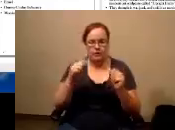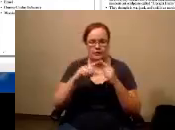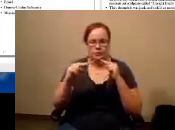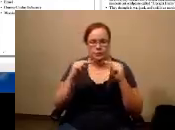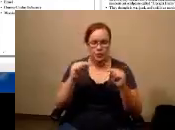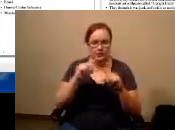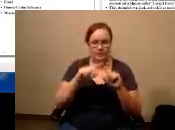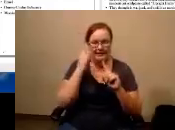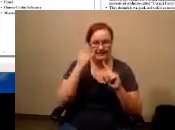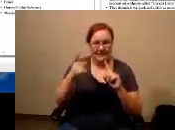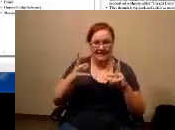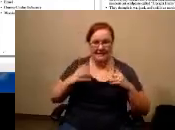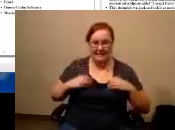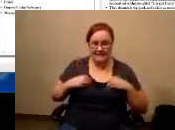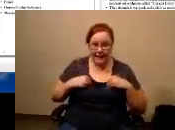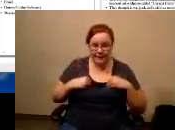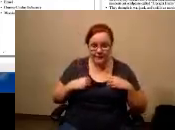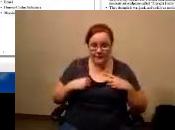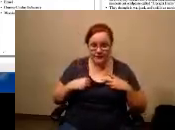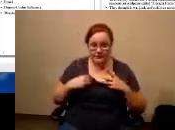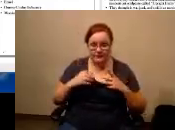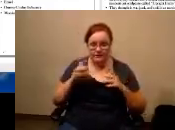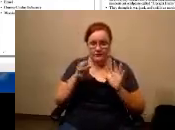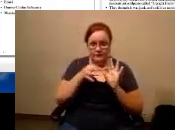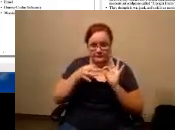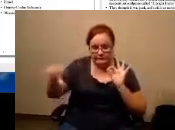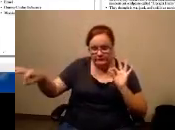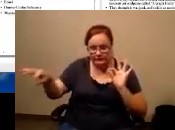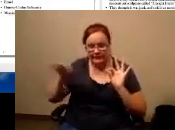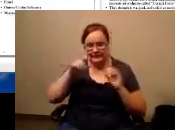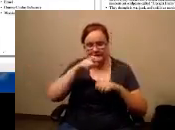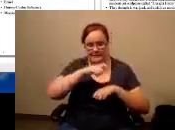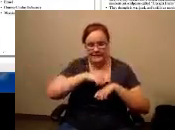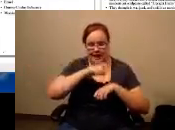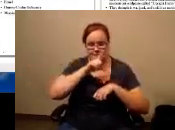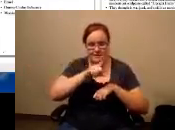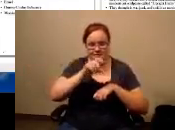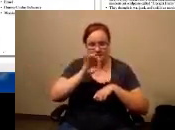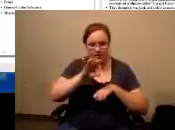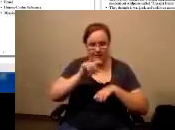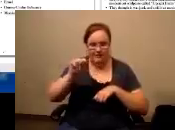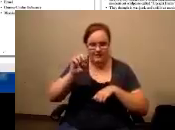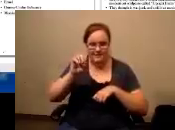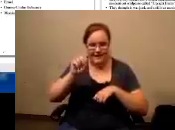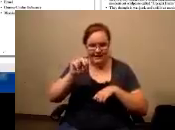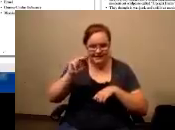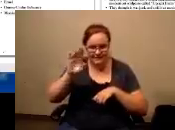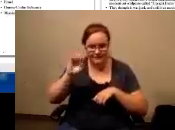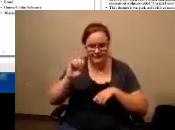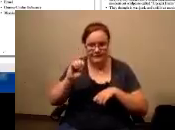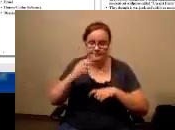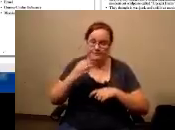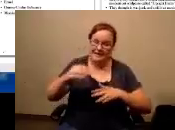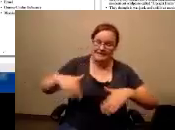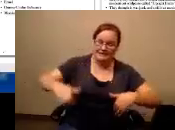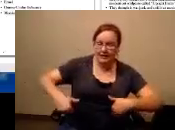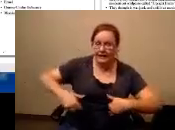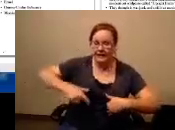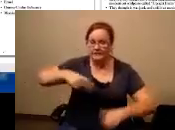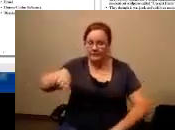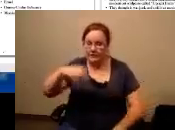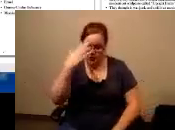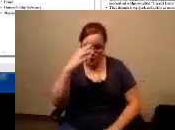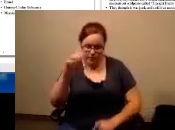accept the contract with that term and the delivery is late, they know the shipment can be rejected. Now, what that does, in